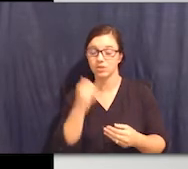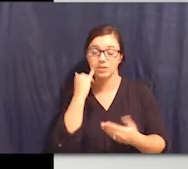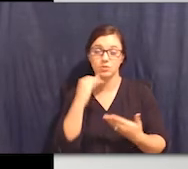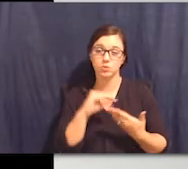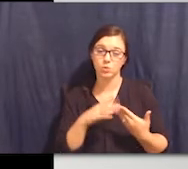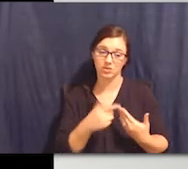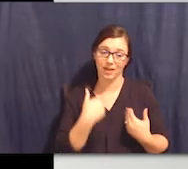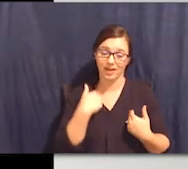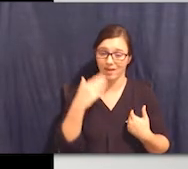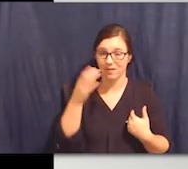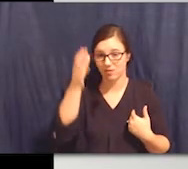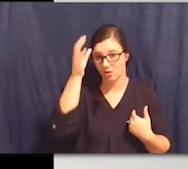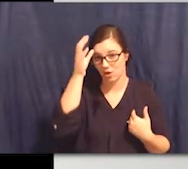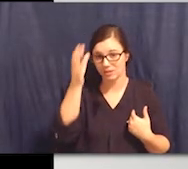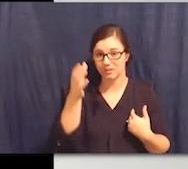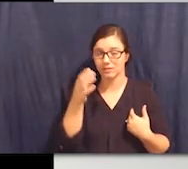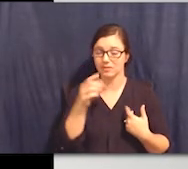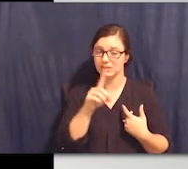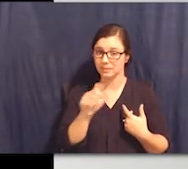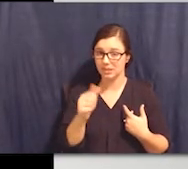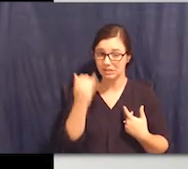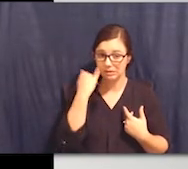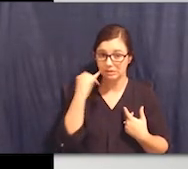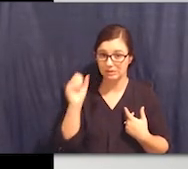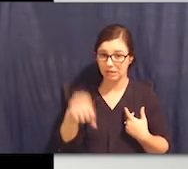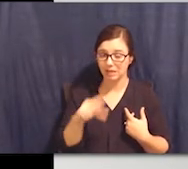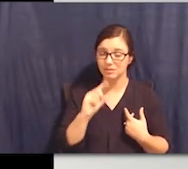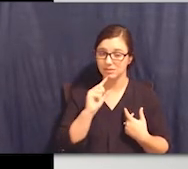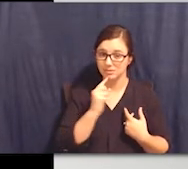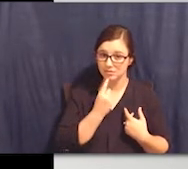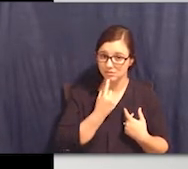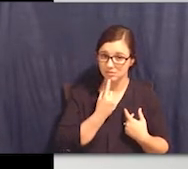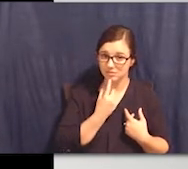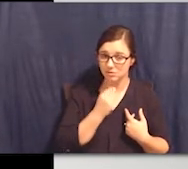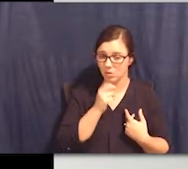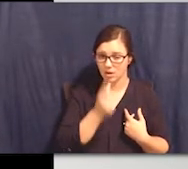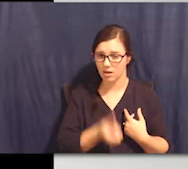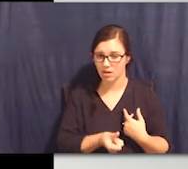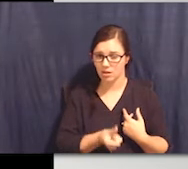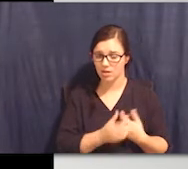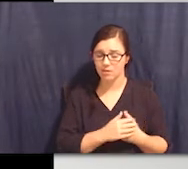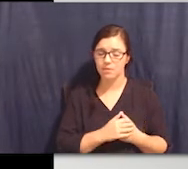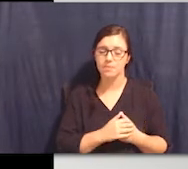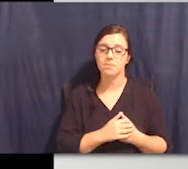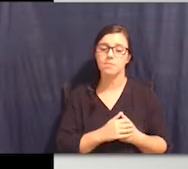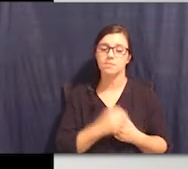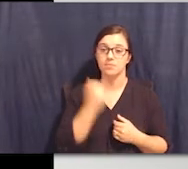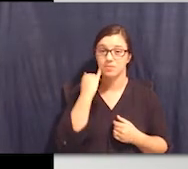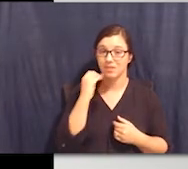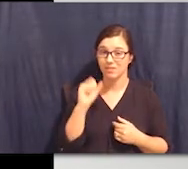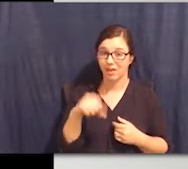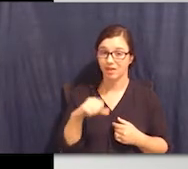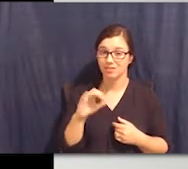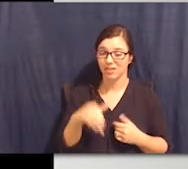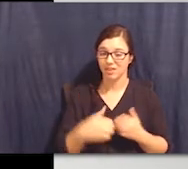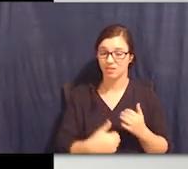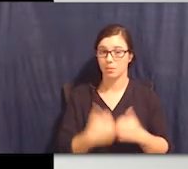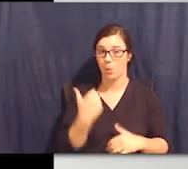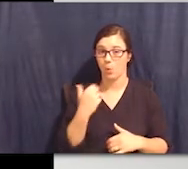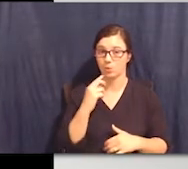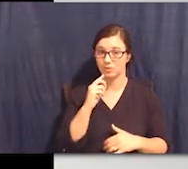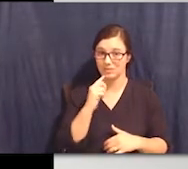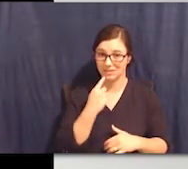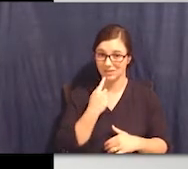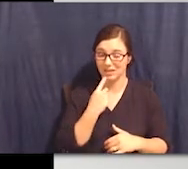the student have a cognitive disability? If so, is it a significant cognitive disability? If so, is it a most